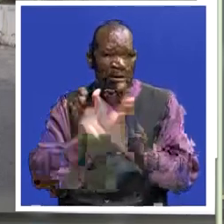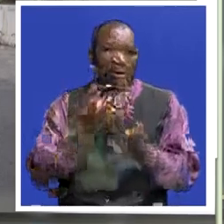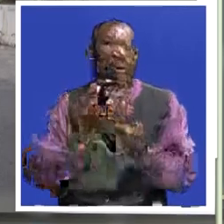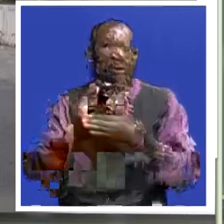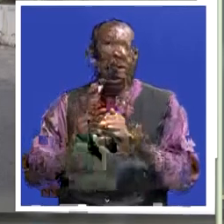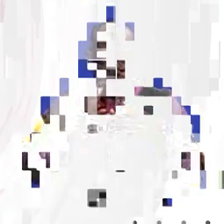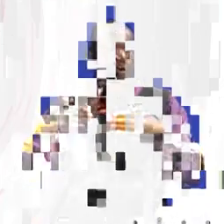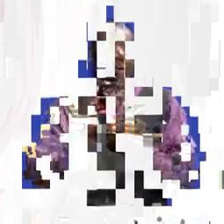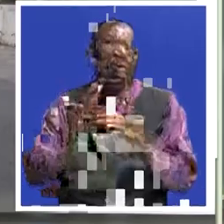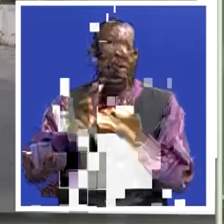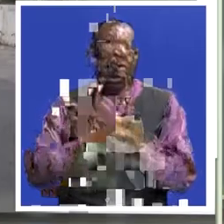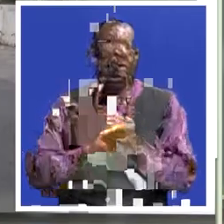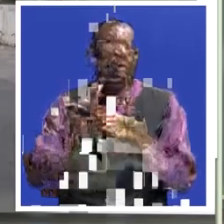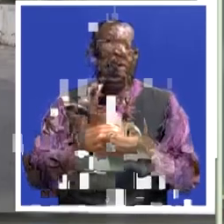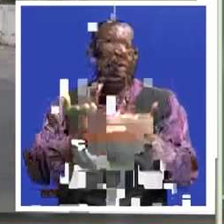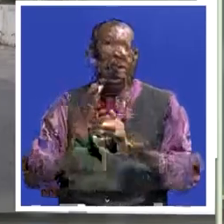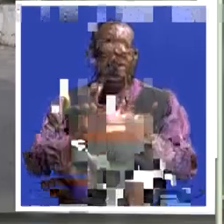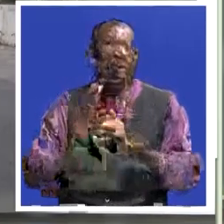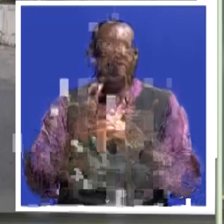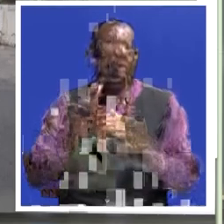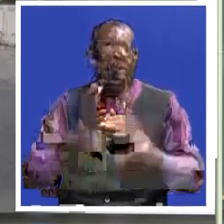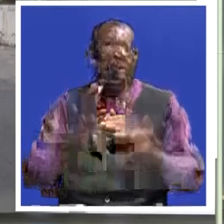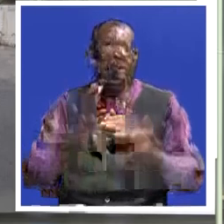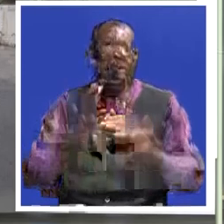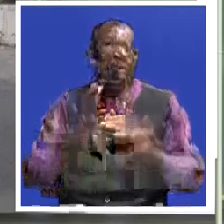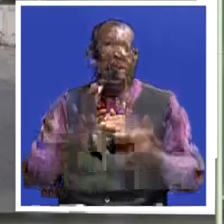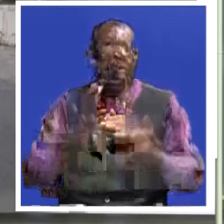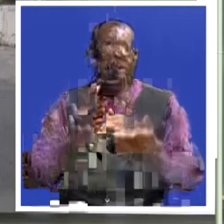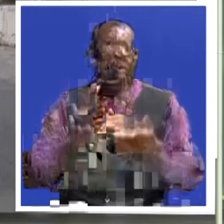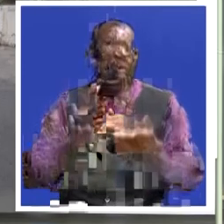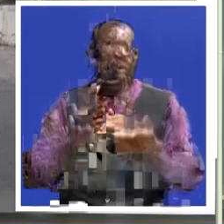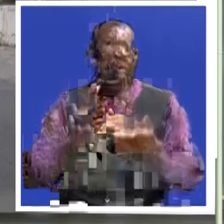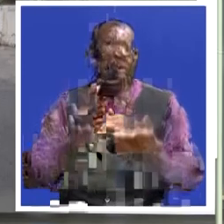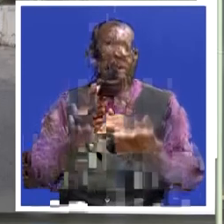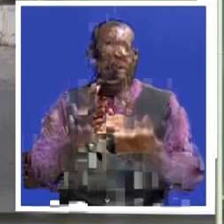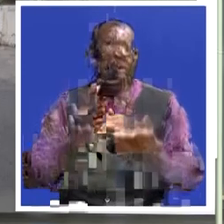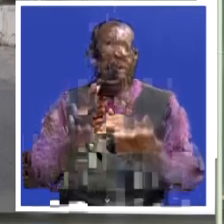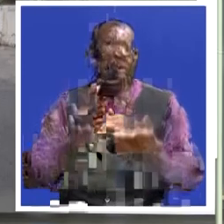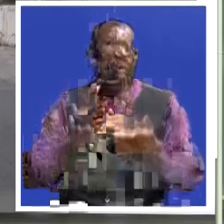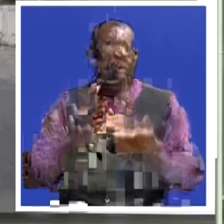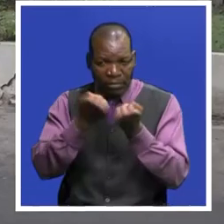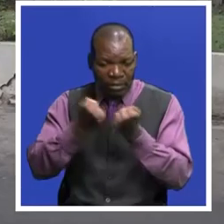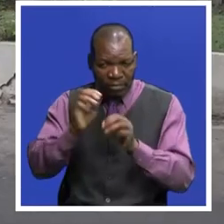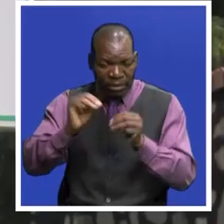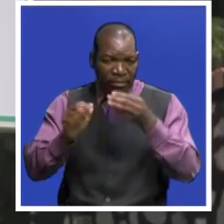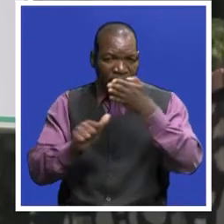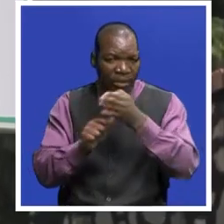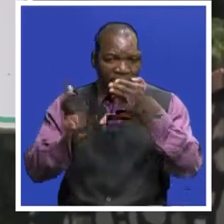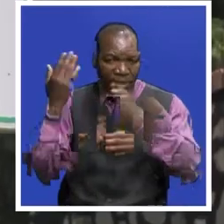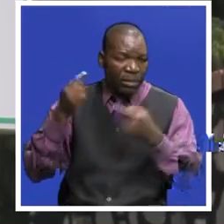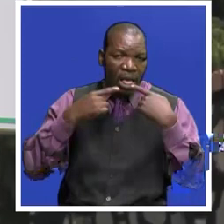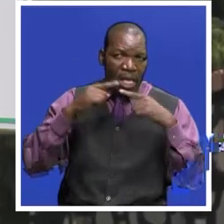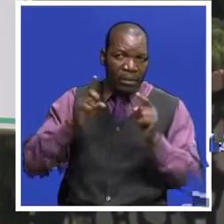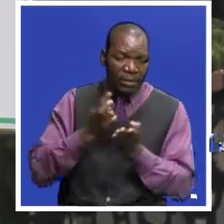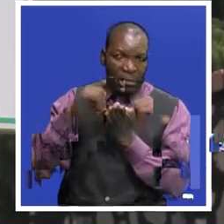sale. Ephraim Chiluba has the details. The Zambia Environmental Agency, ZEMA, recently announced that